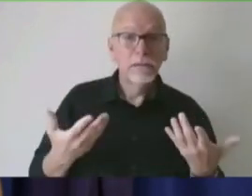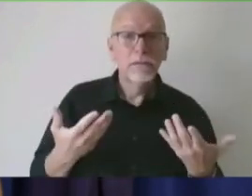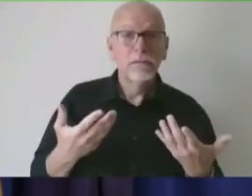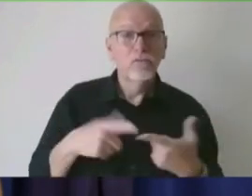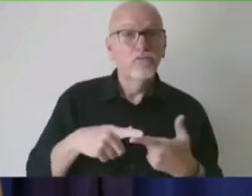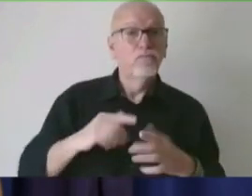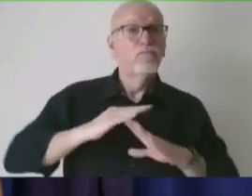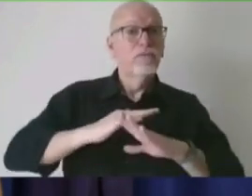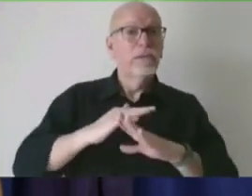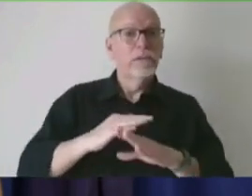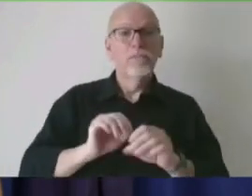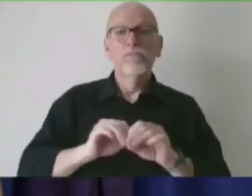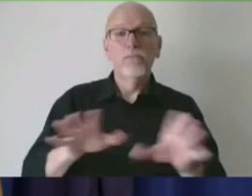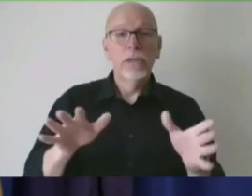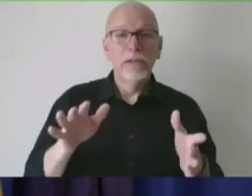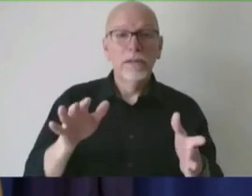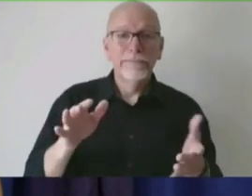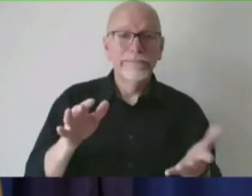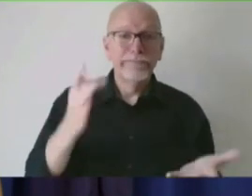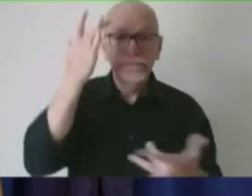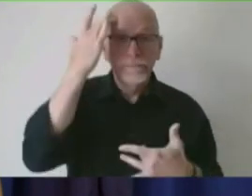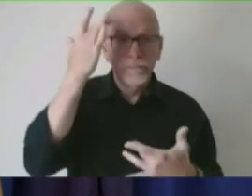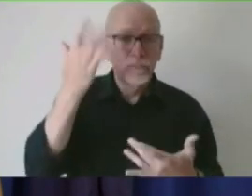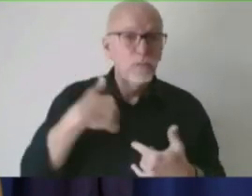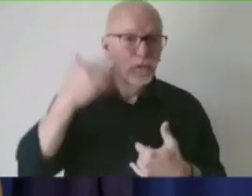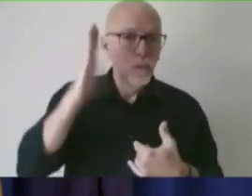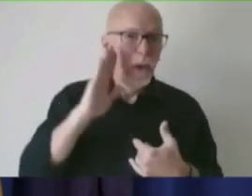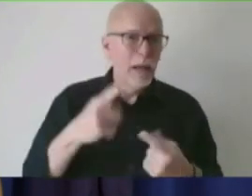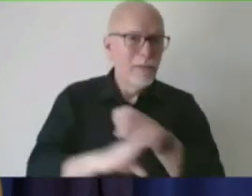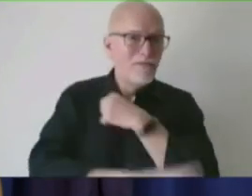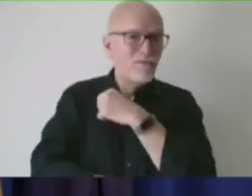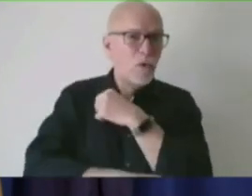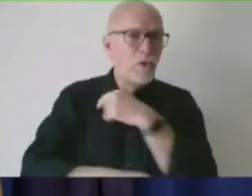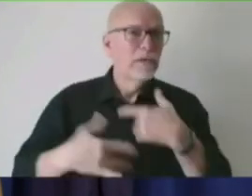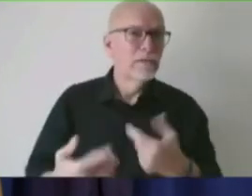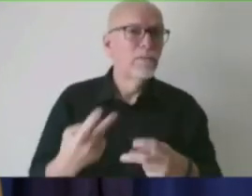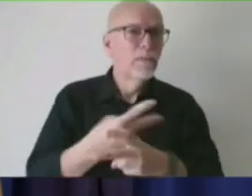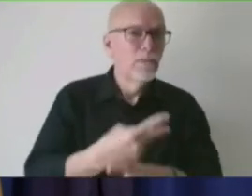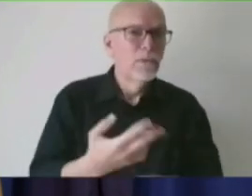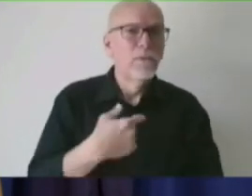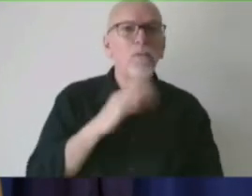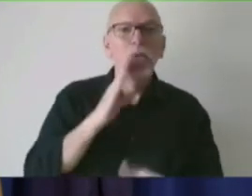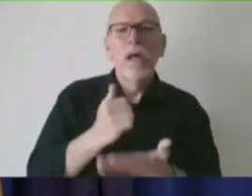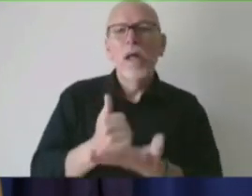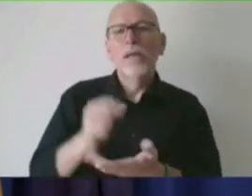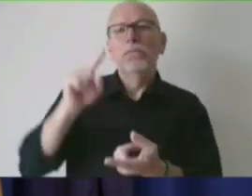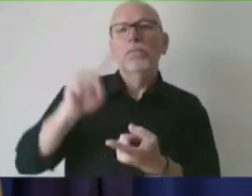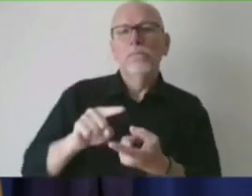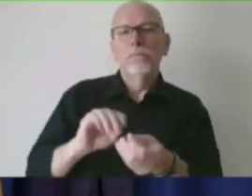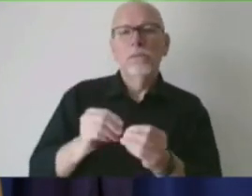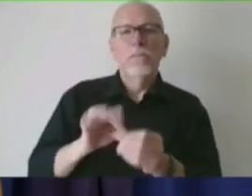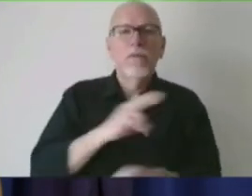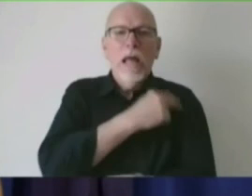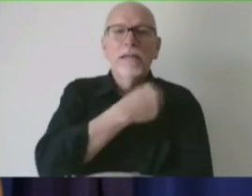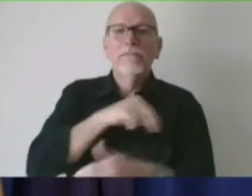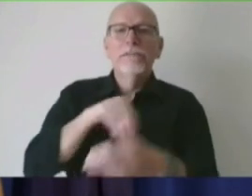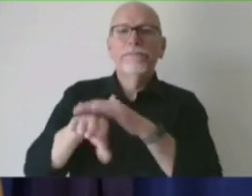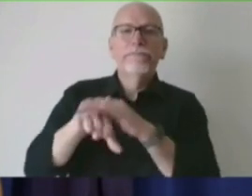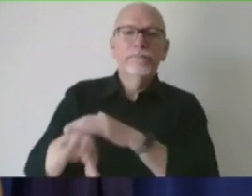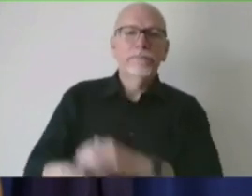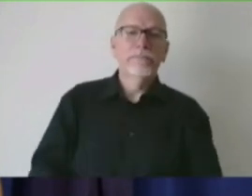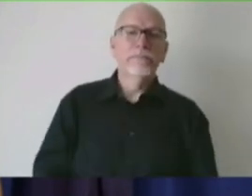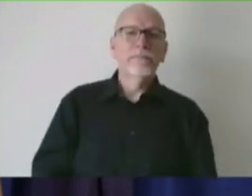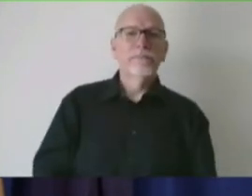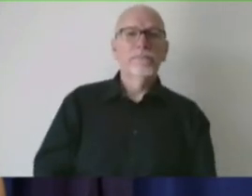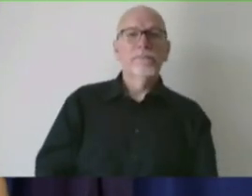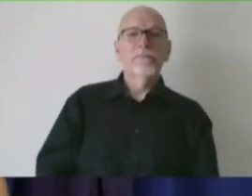the spread of some of the infections that we know will occur in the fall, and that will help to decrease the number of hospitalizations. Lindsay,